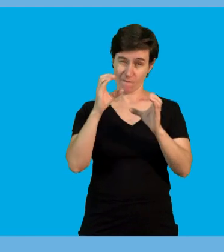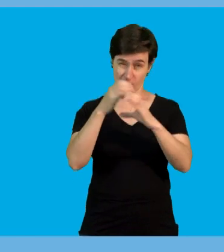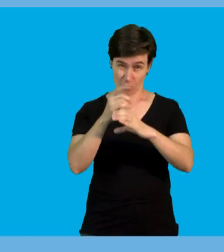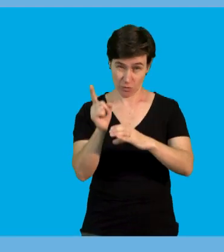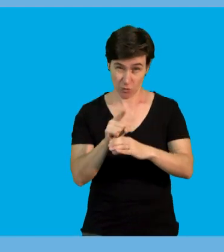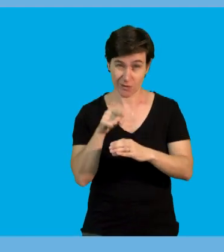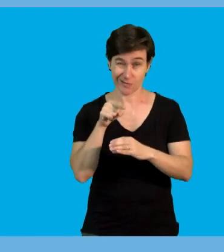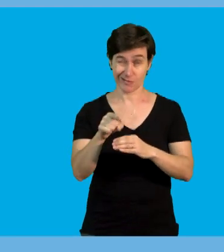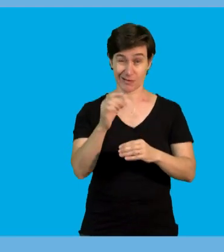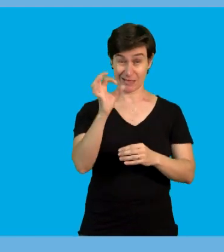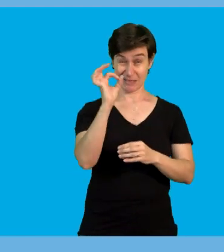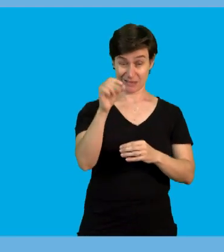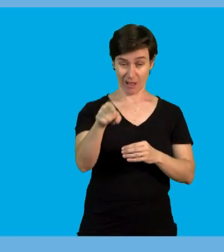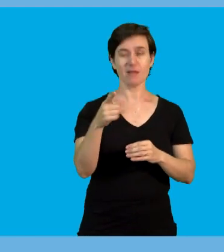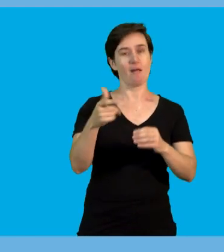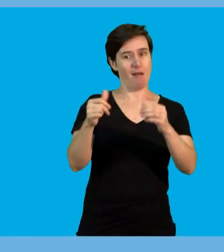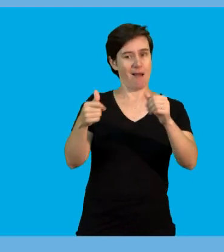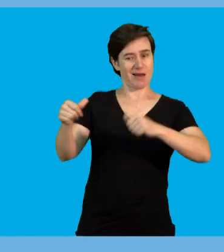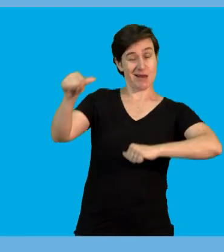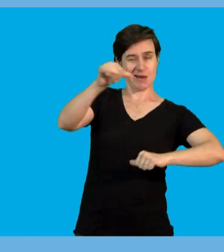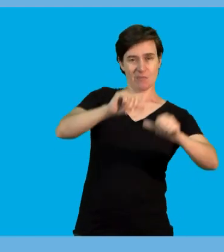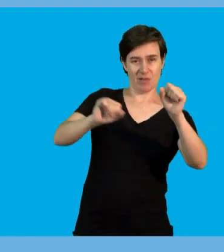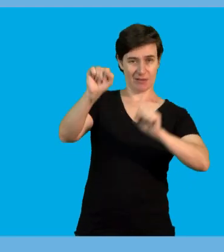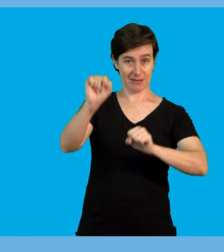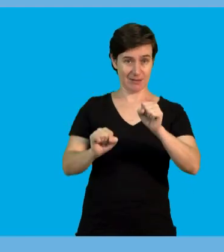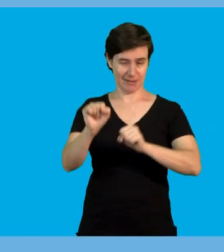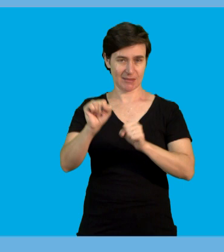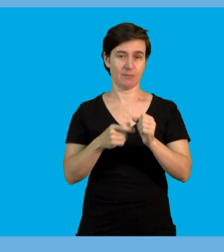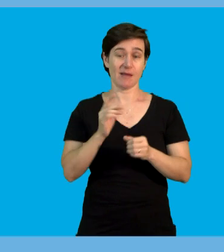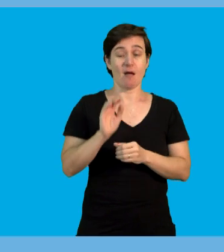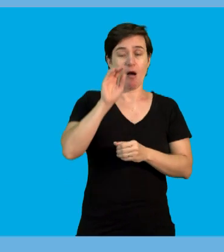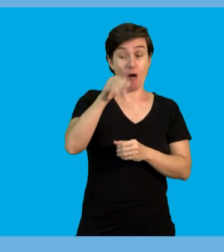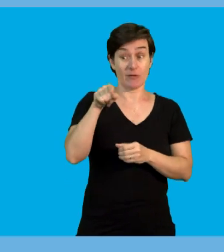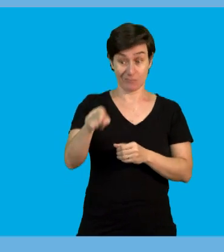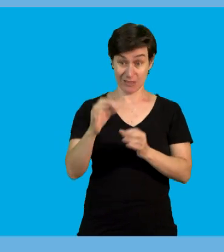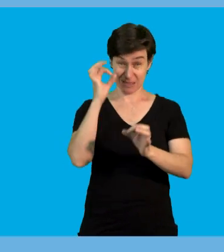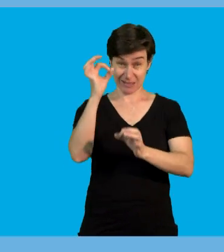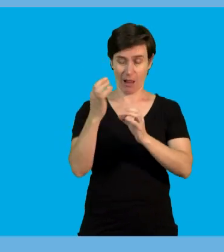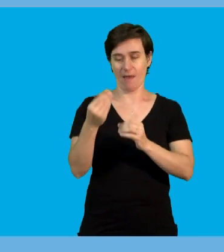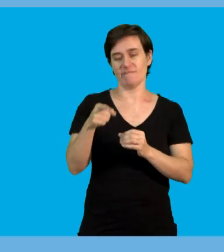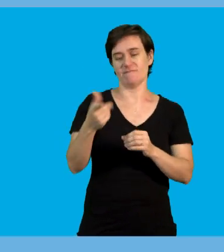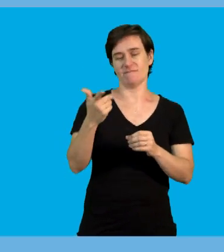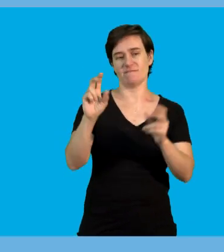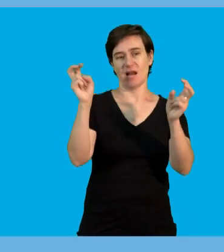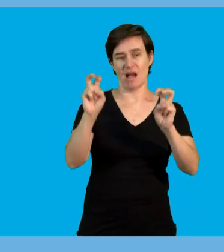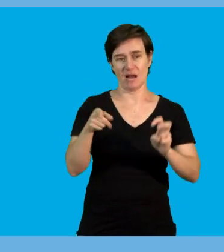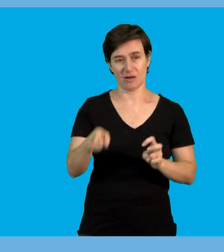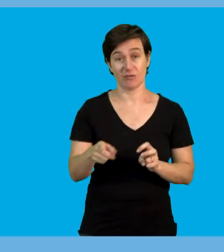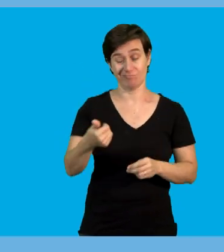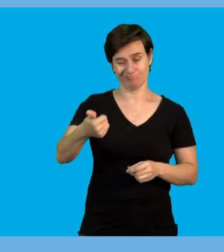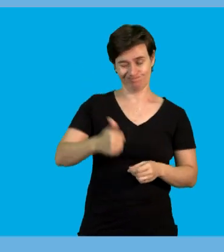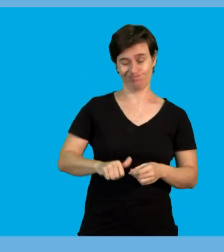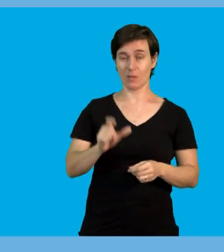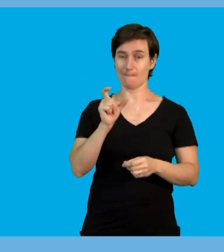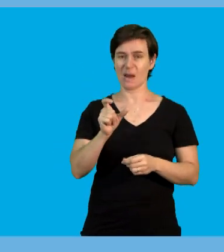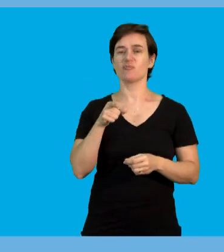concept, being the cell as a chemical system, and then after going to the cell as a source of electricity, and then looking at a battery as a